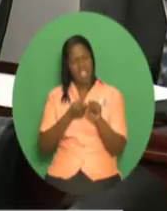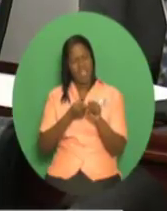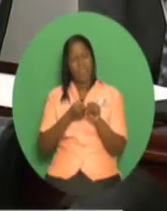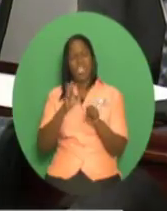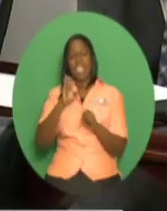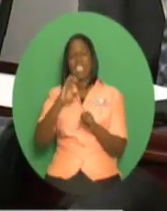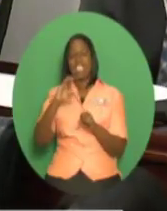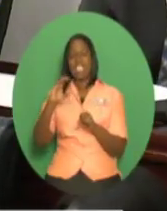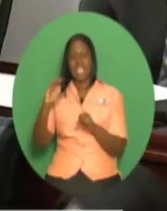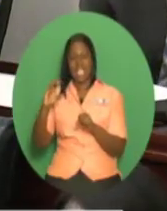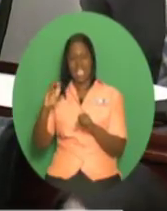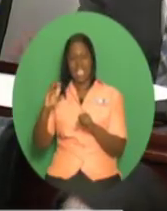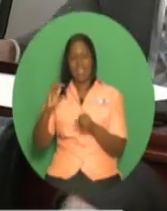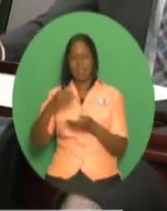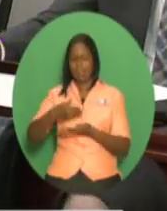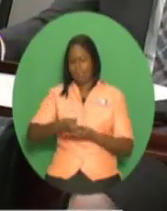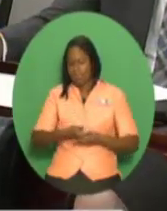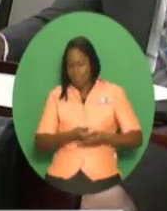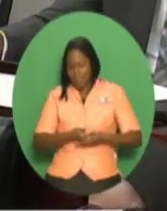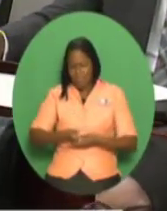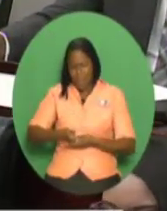centers,